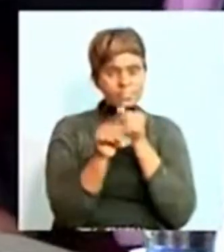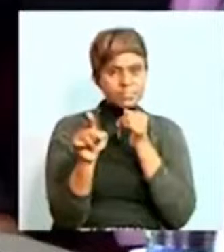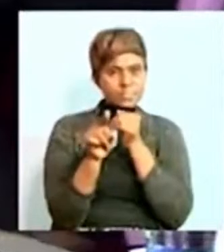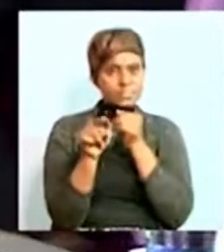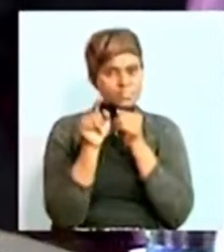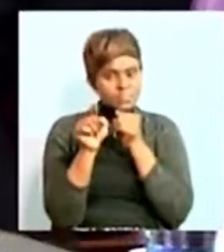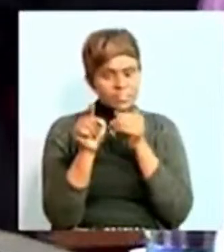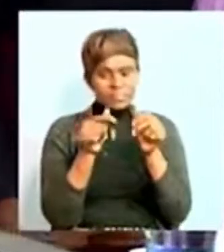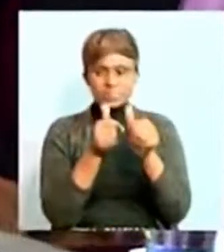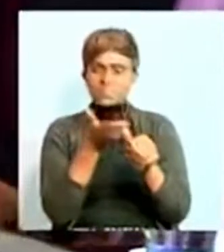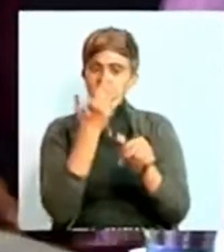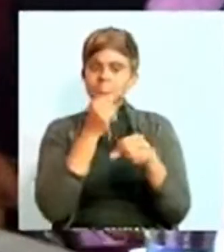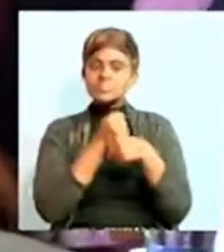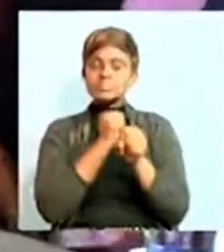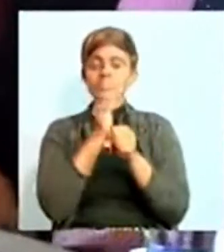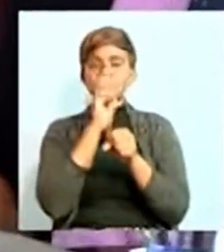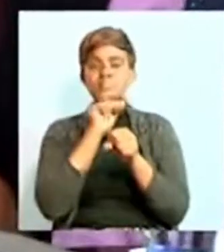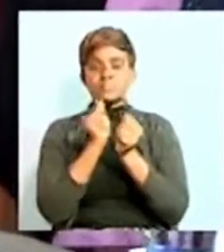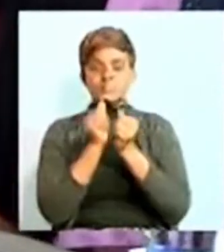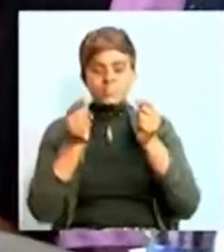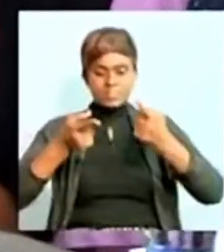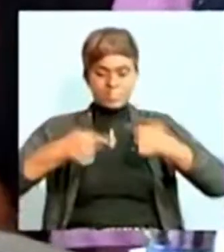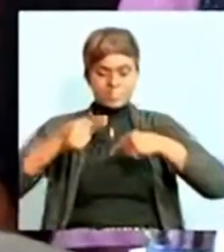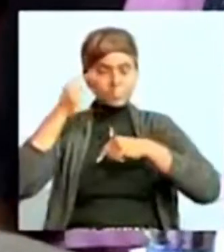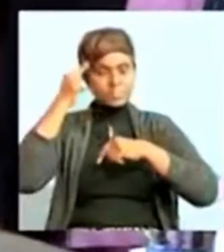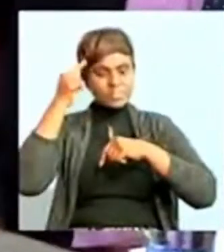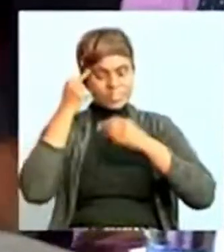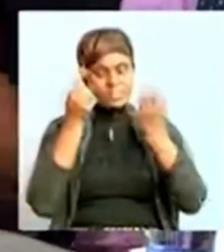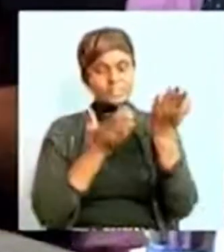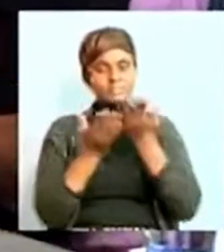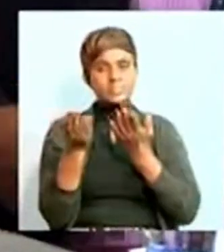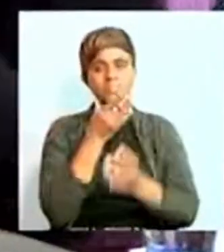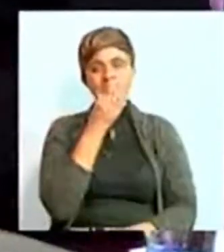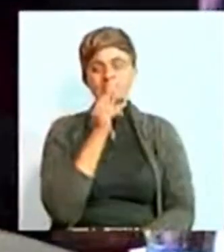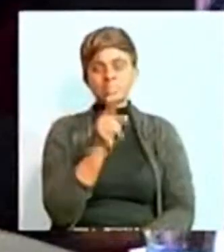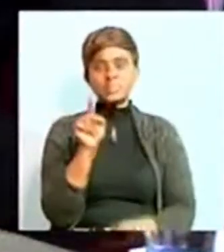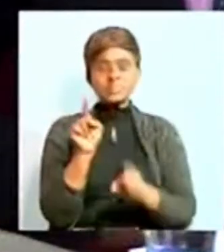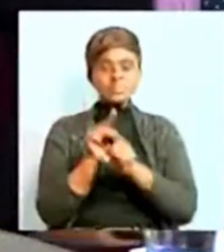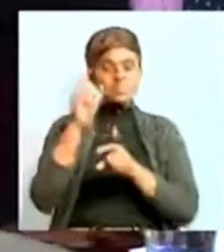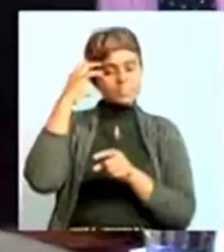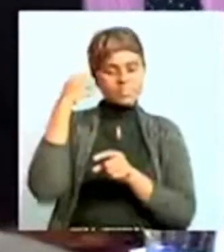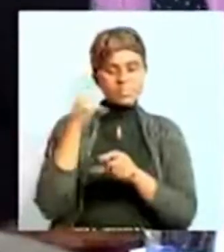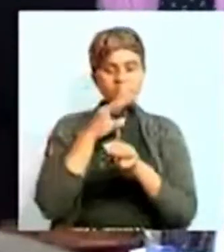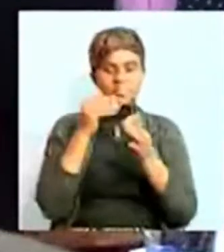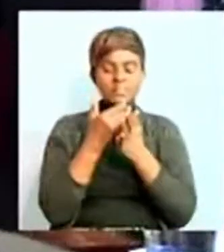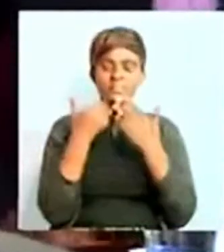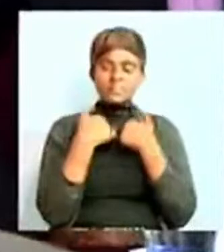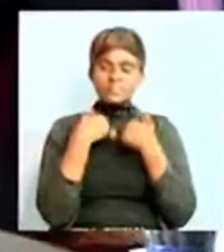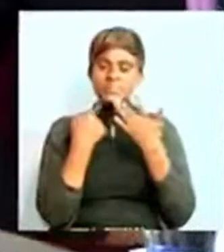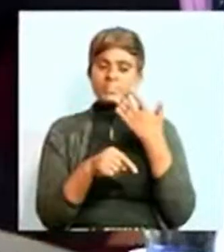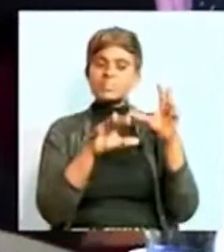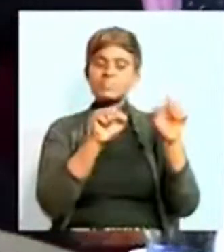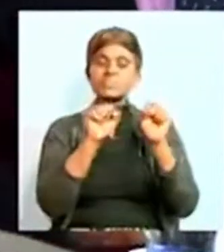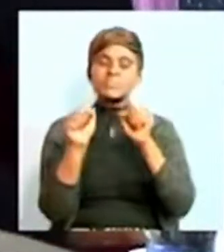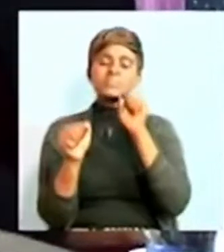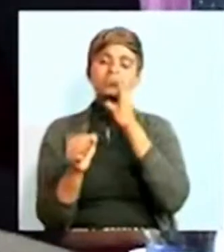the follow-up was made with the Local Government Service Commission and the officers in question have since been